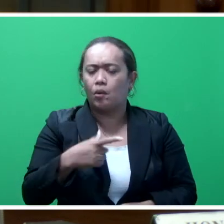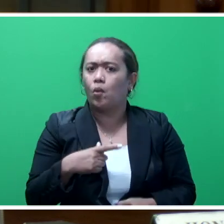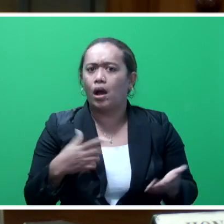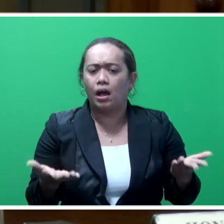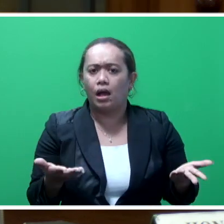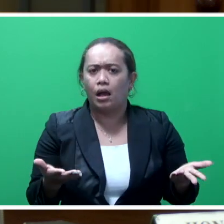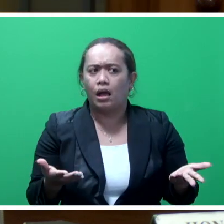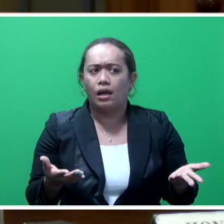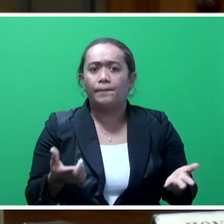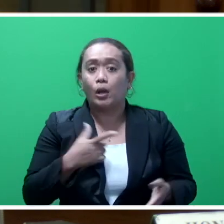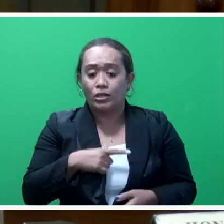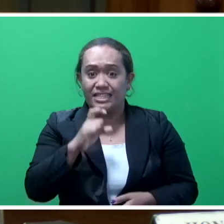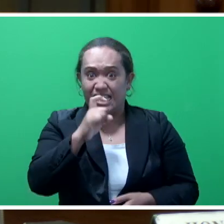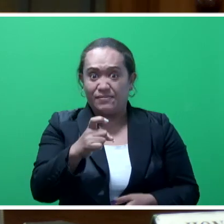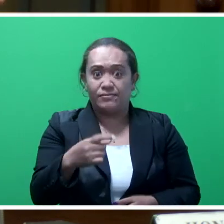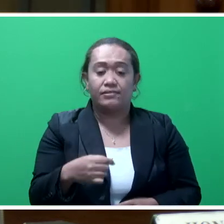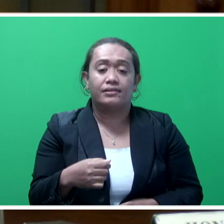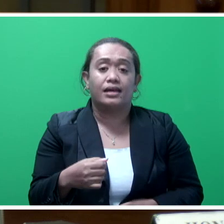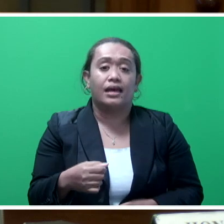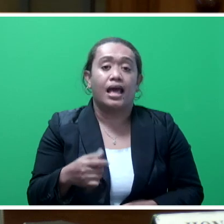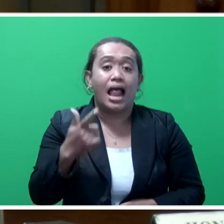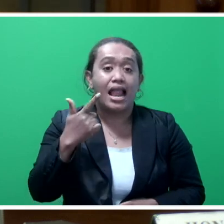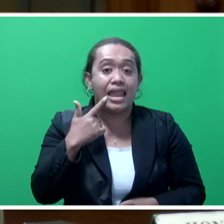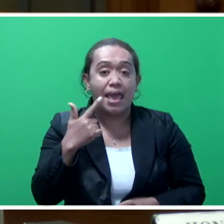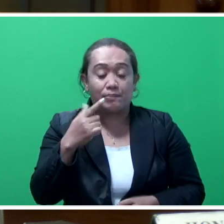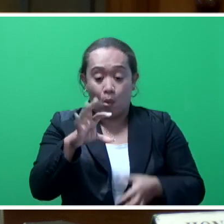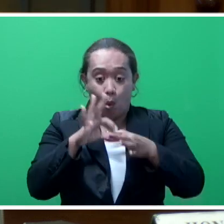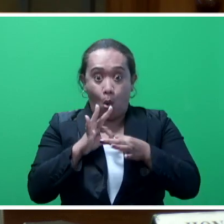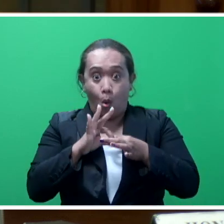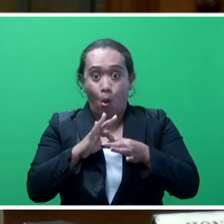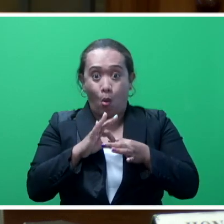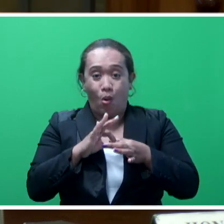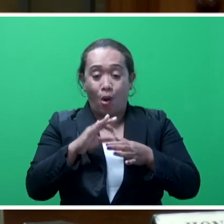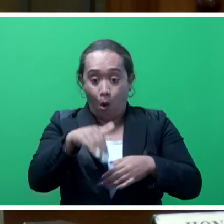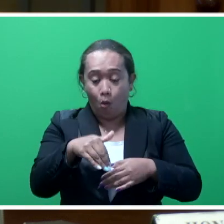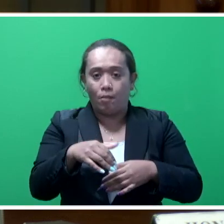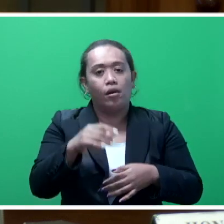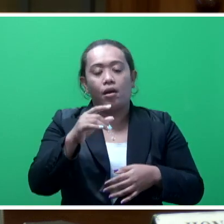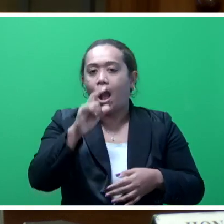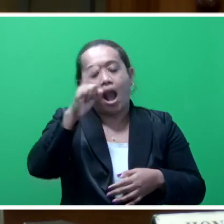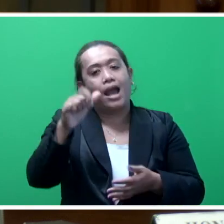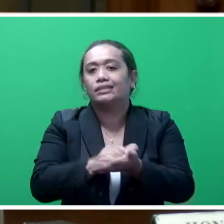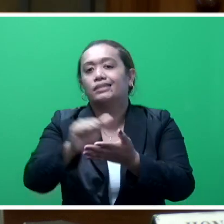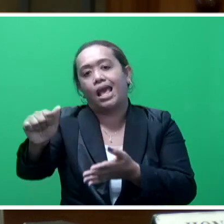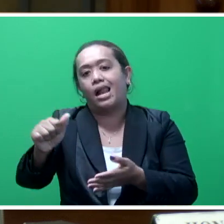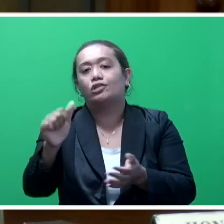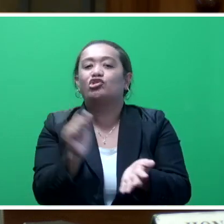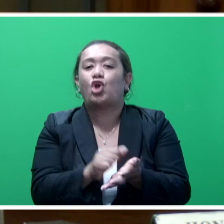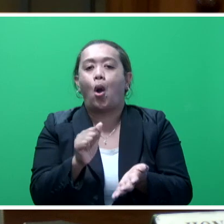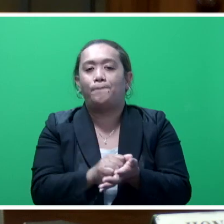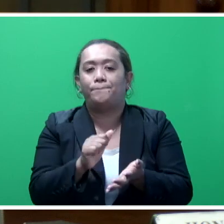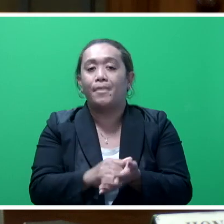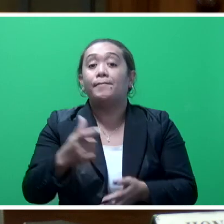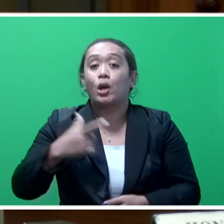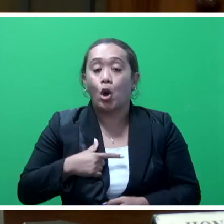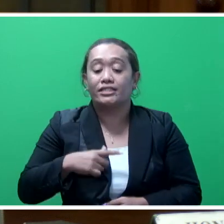Anyone slaughtering on their own backyard, on their farm, any animal, unless it is inspected by